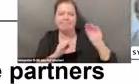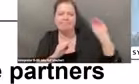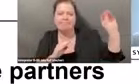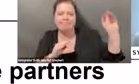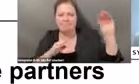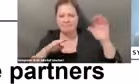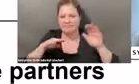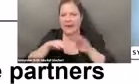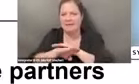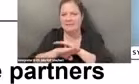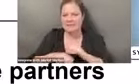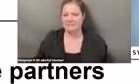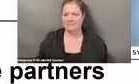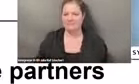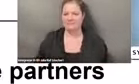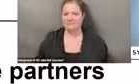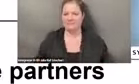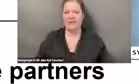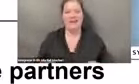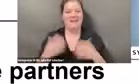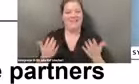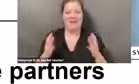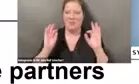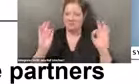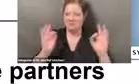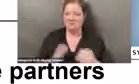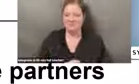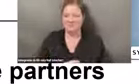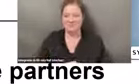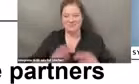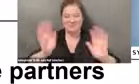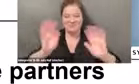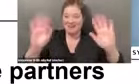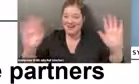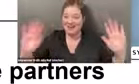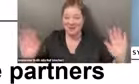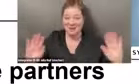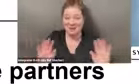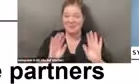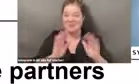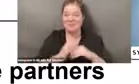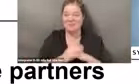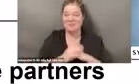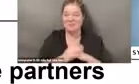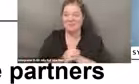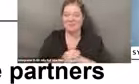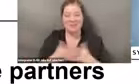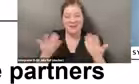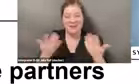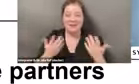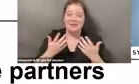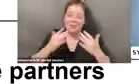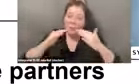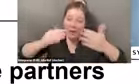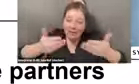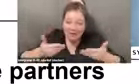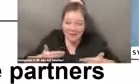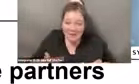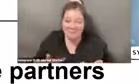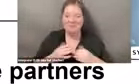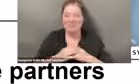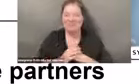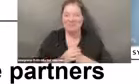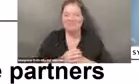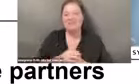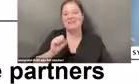So I'm trying. Yes, it's working now. So yeah, hello, and a very warm welcome from me as well. I'm Susanne